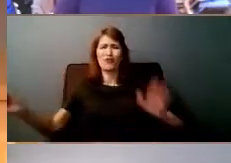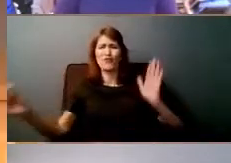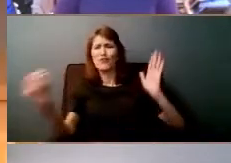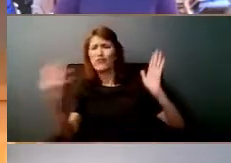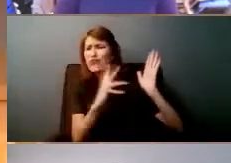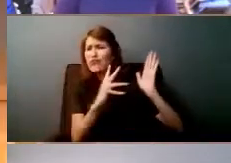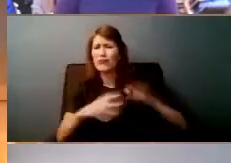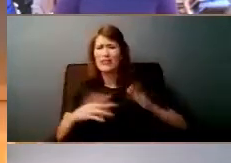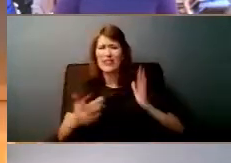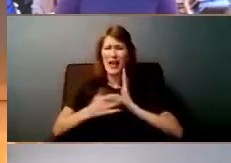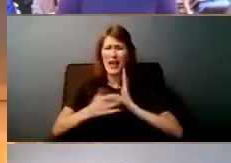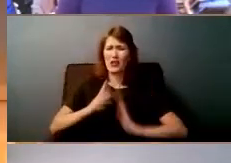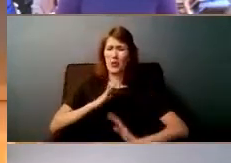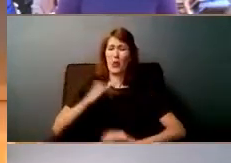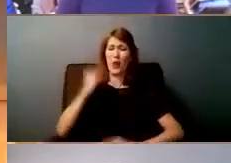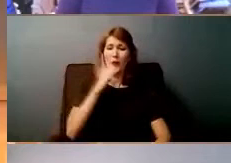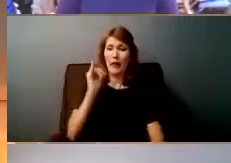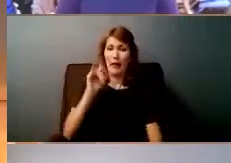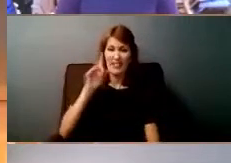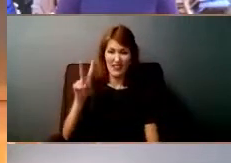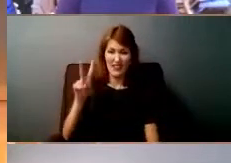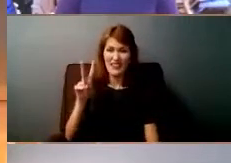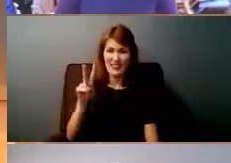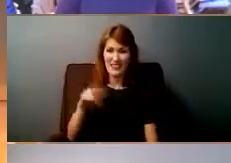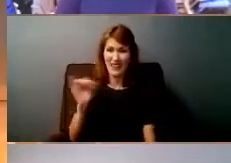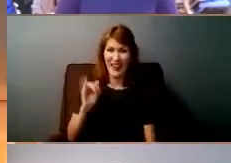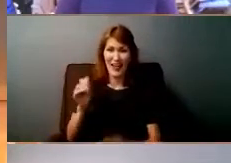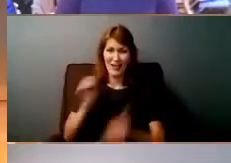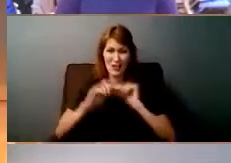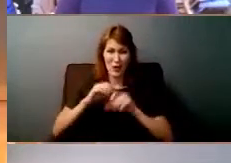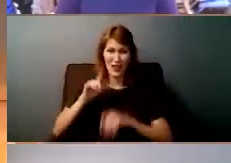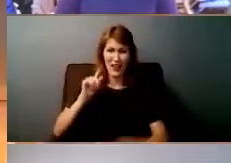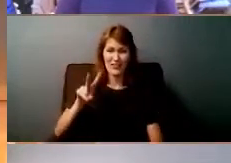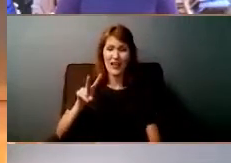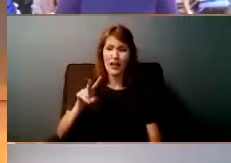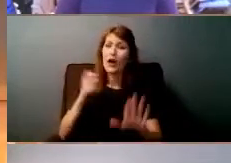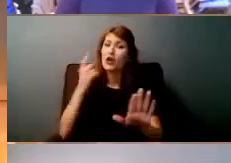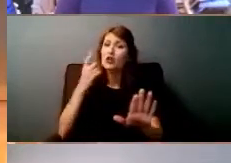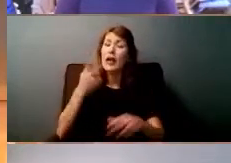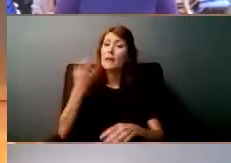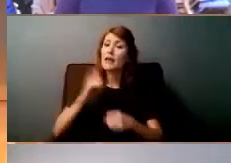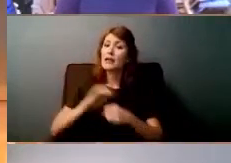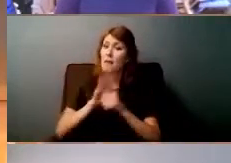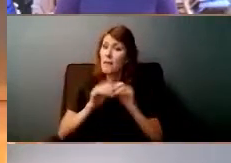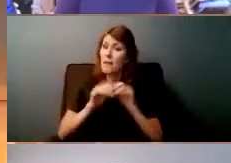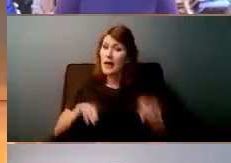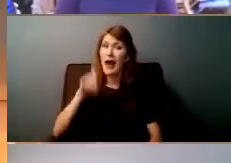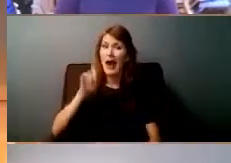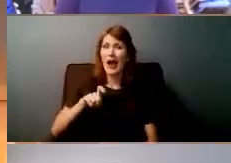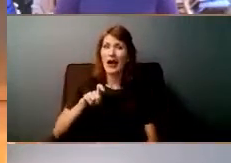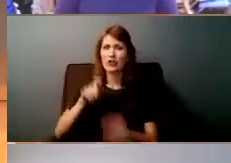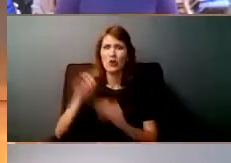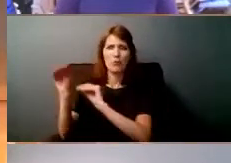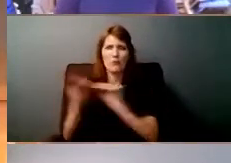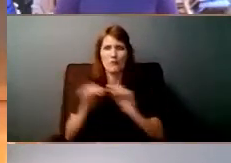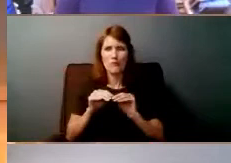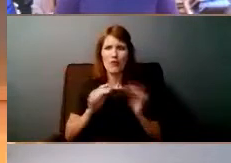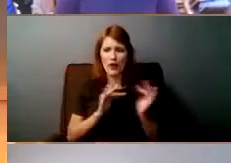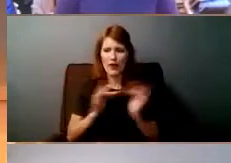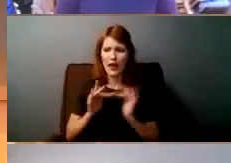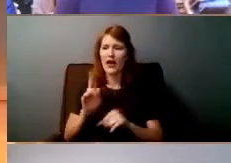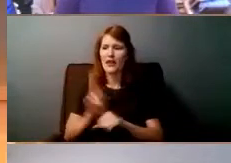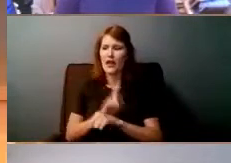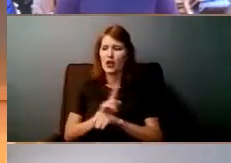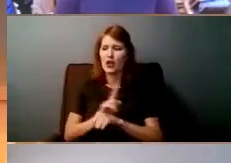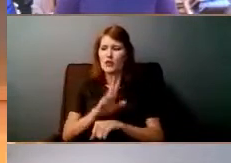show in Las Vegas. And because of the pandemic, they did have to move it online. They used a custom event platform, which